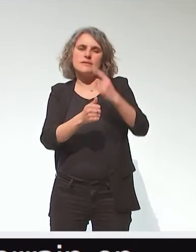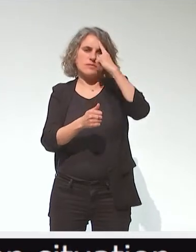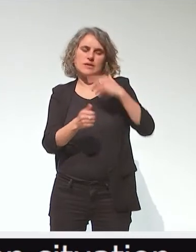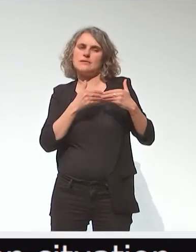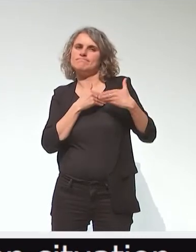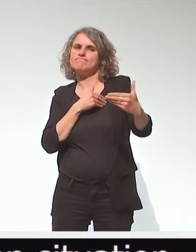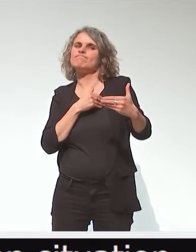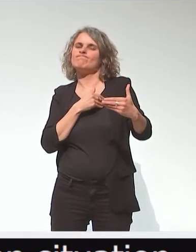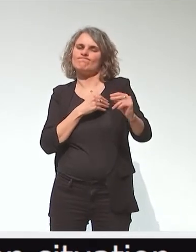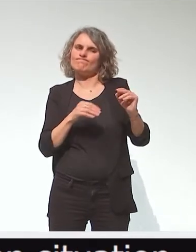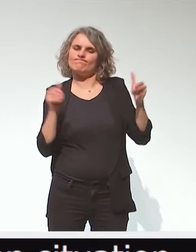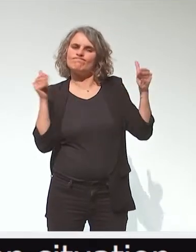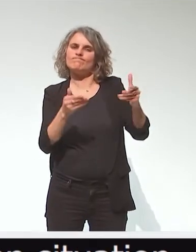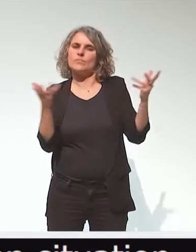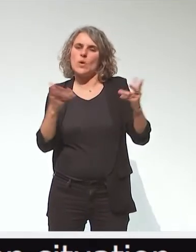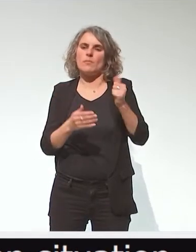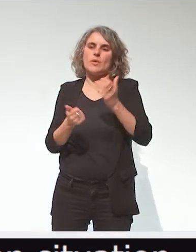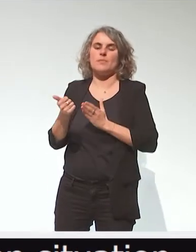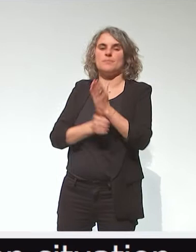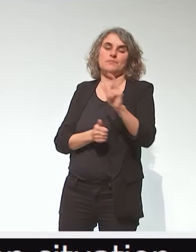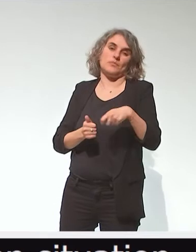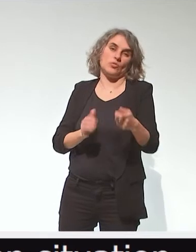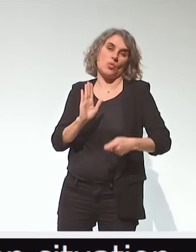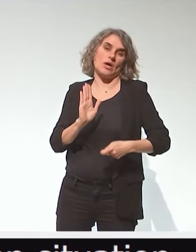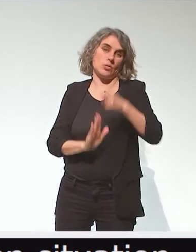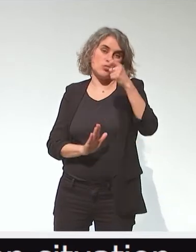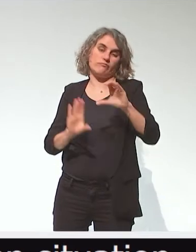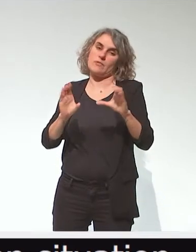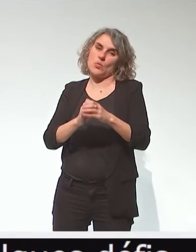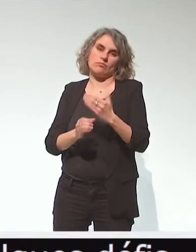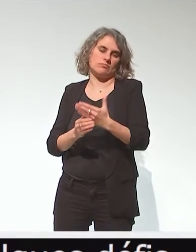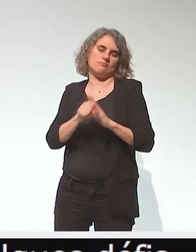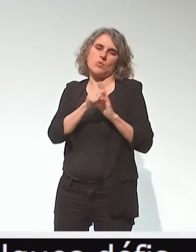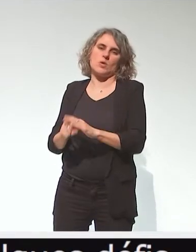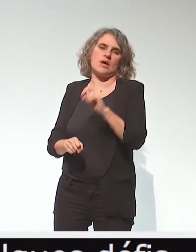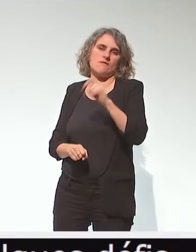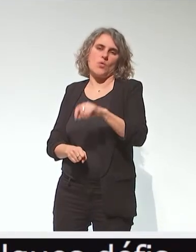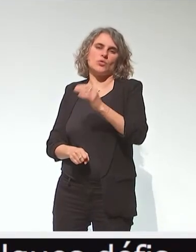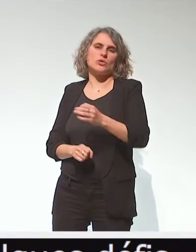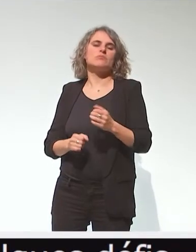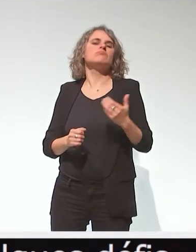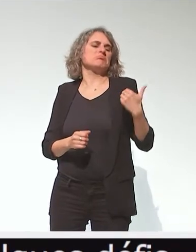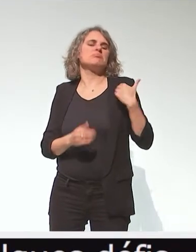two challenges, the one would be quite obviously that of education and training.